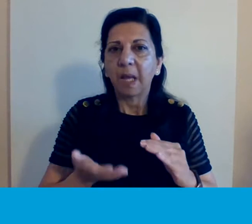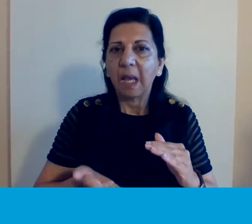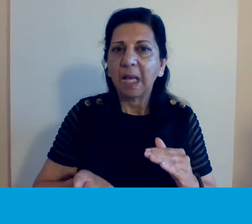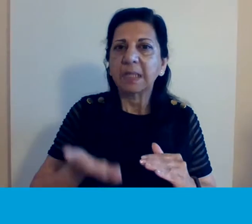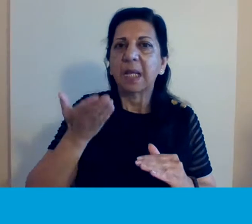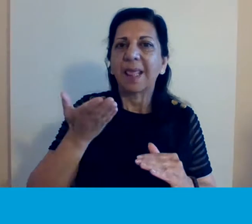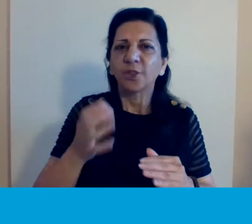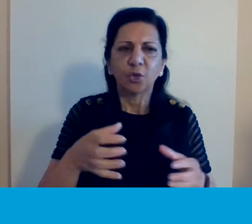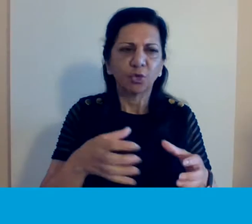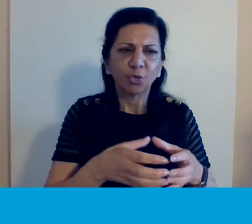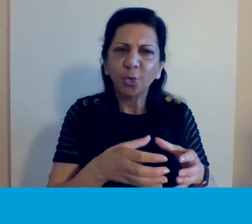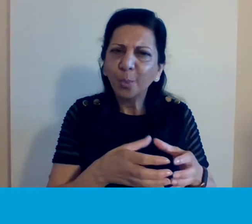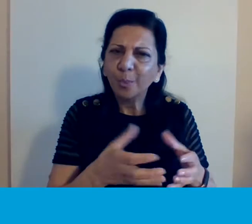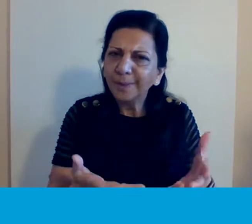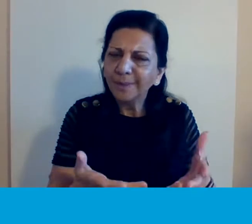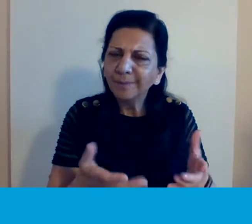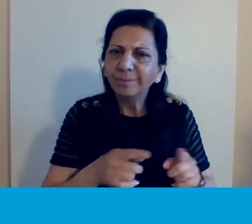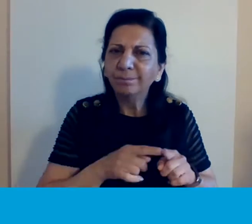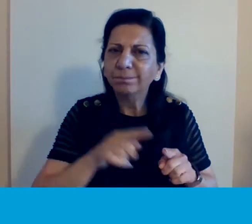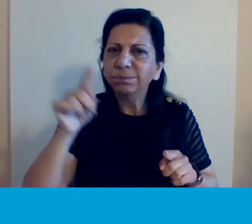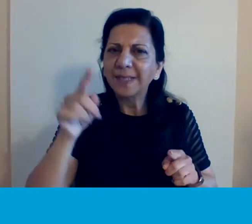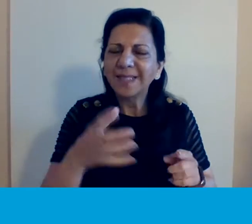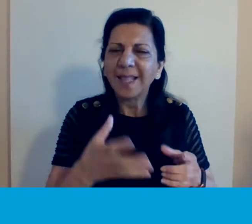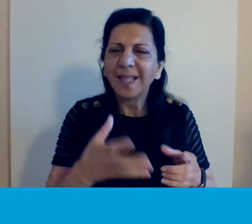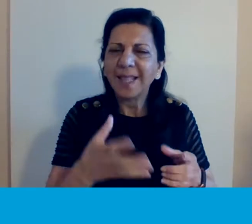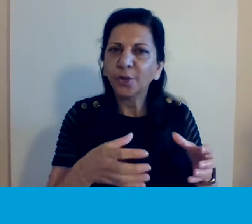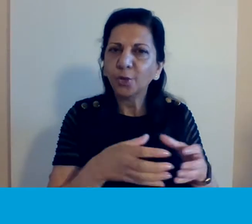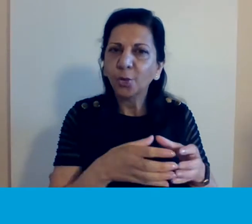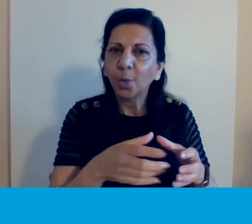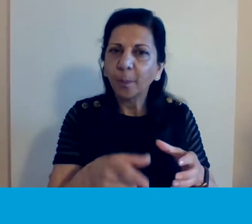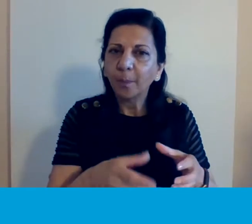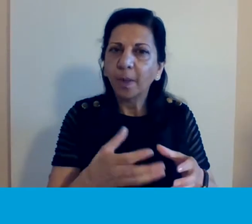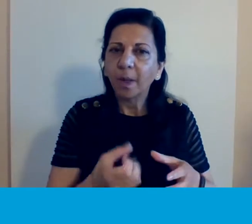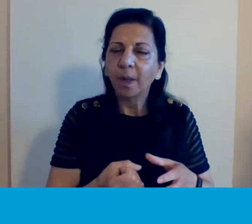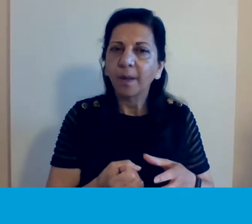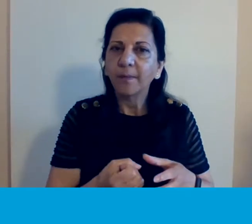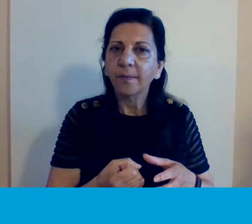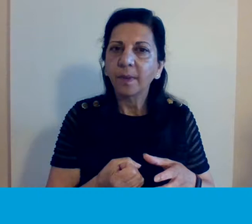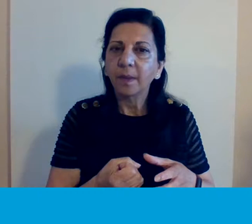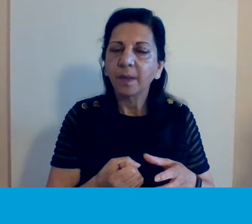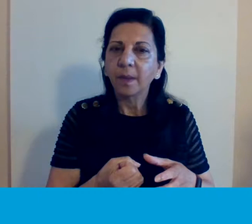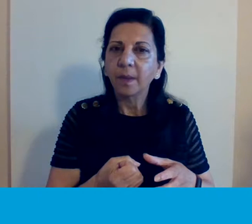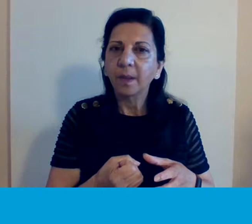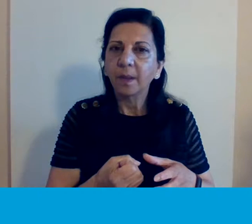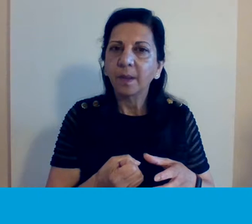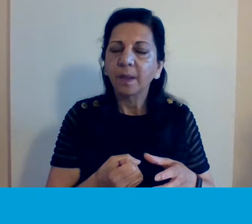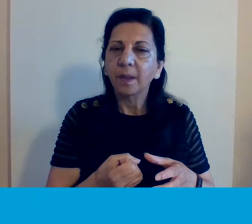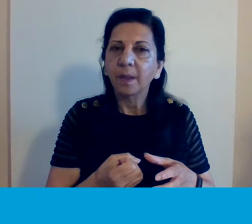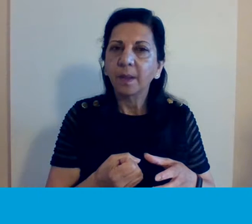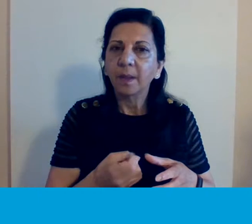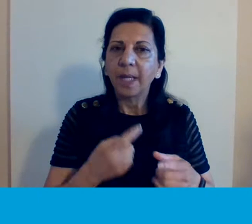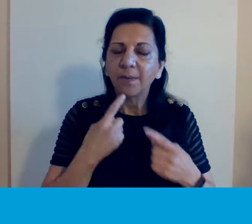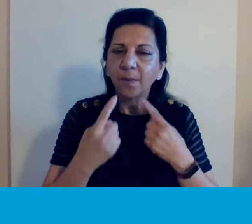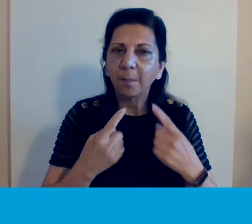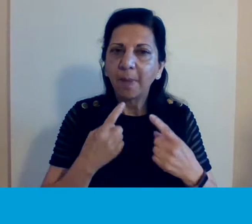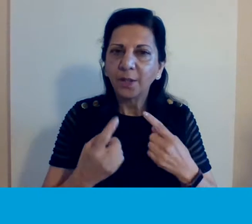week, where we have the GP Alliance membership there, where we get information